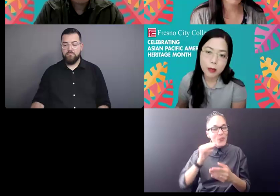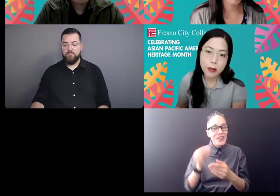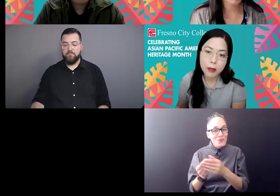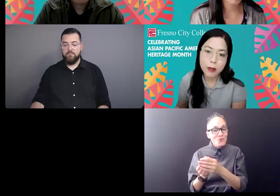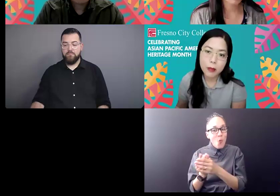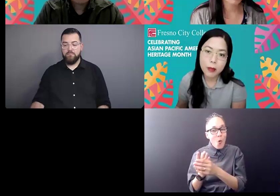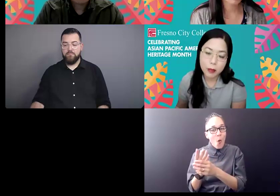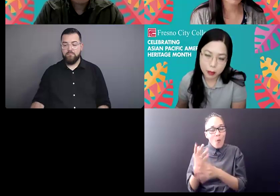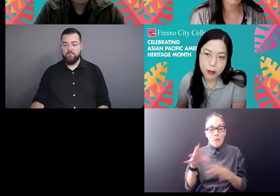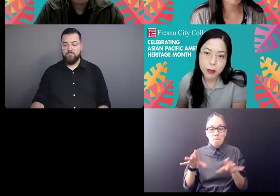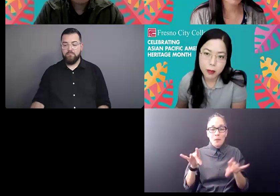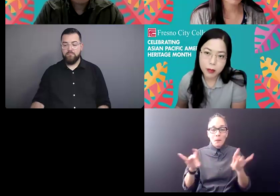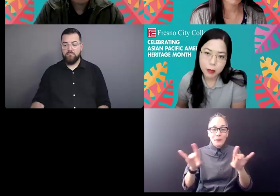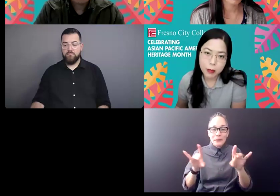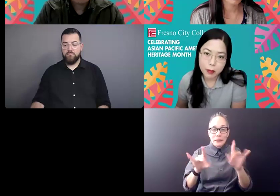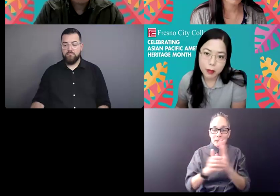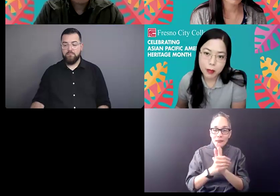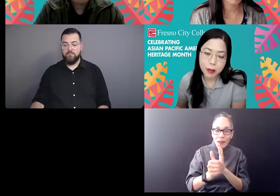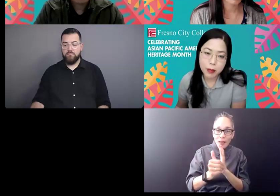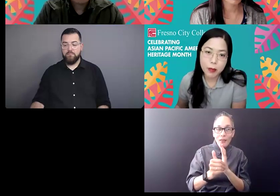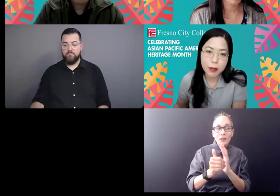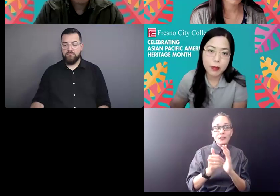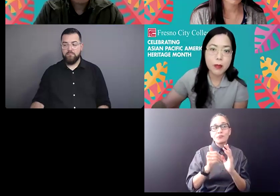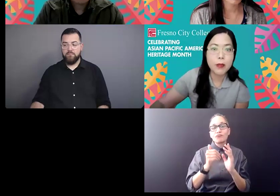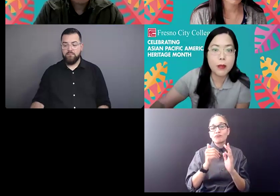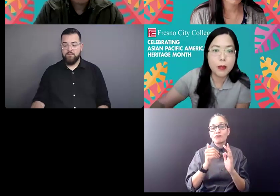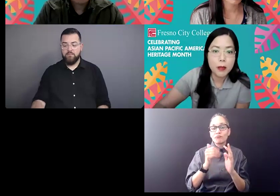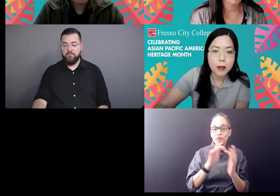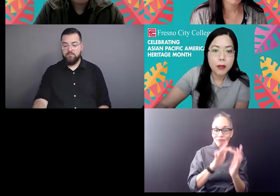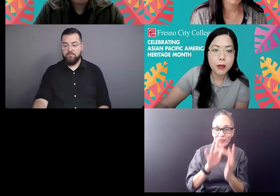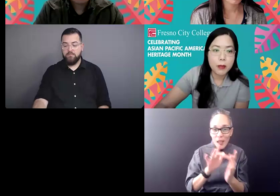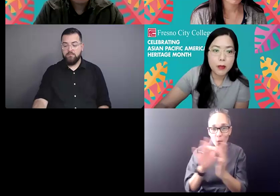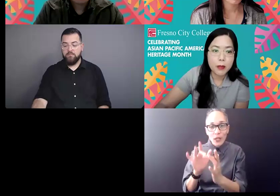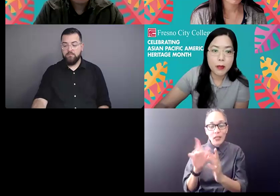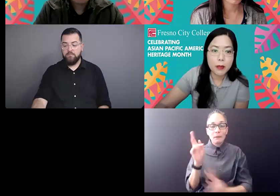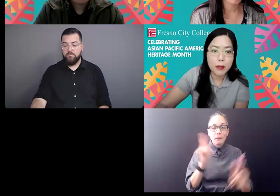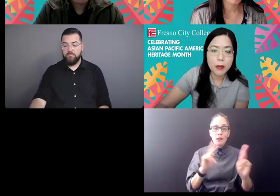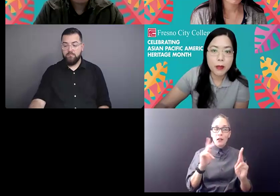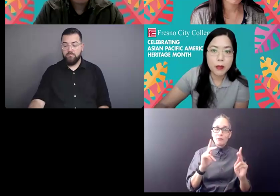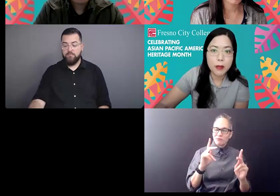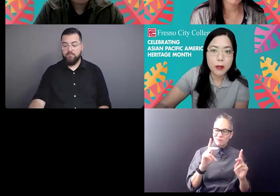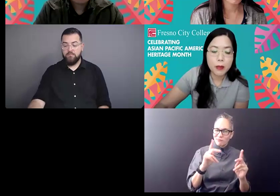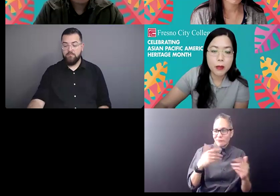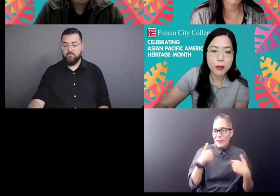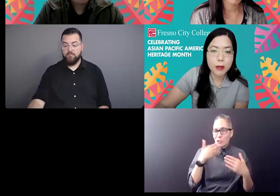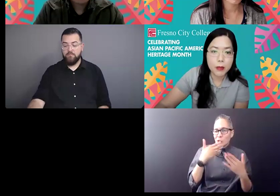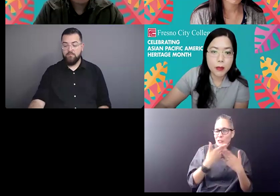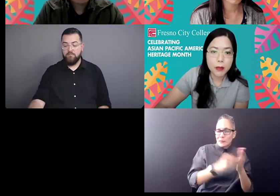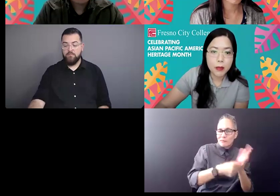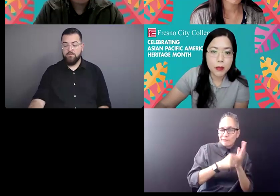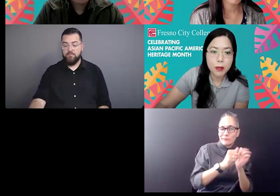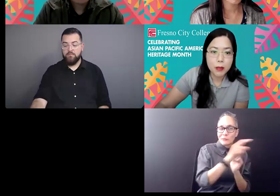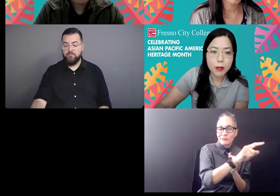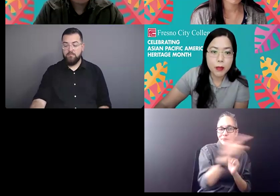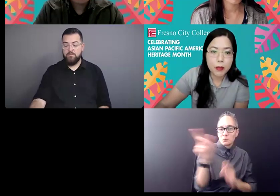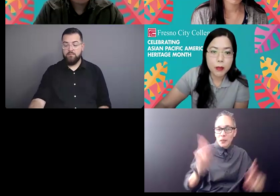you're developing skills, you're building a network, you are hopefully leaving a positive impression around the people that you're working with,